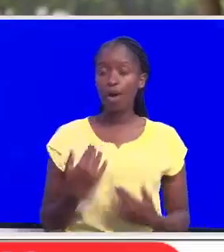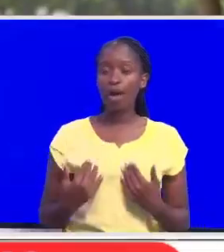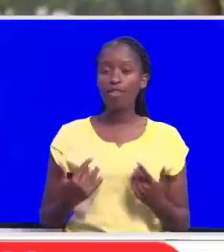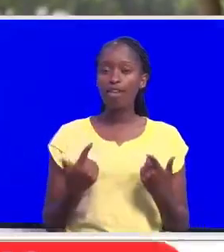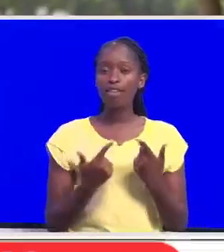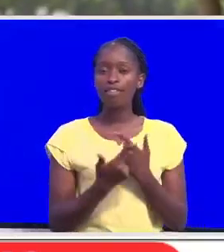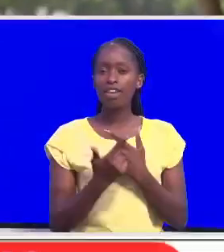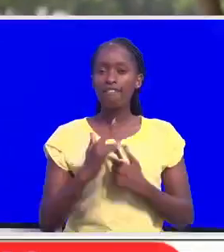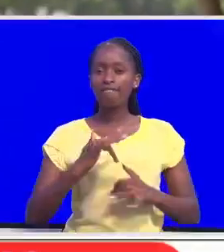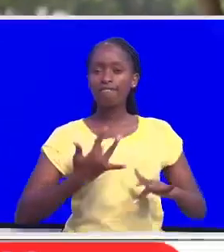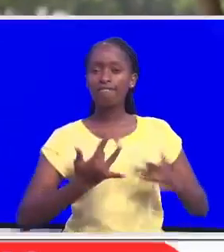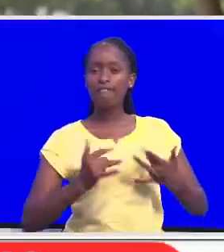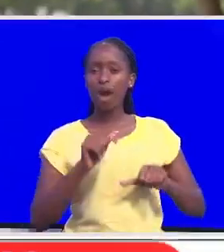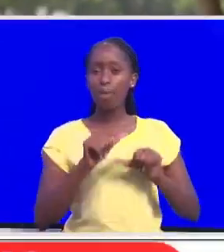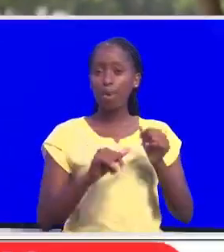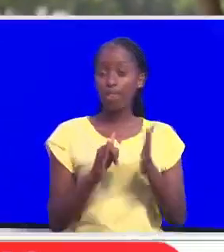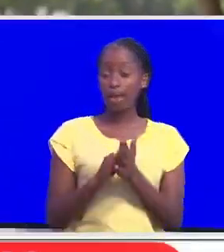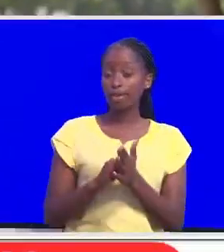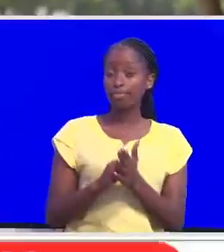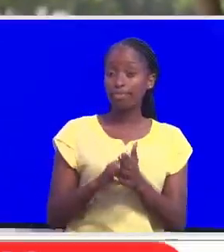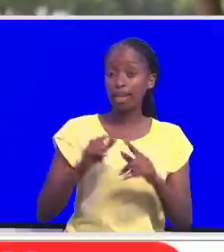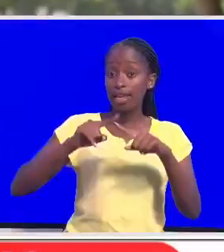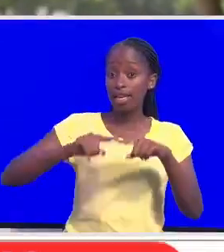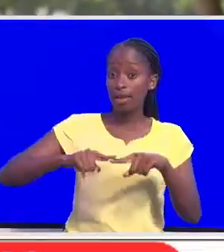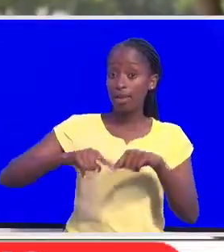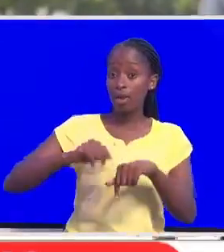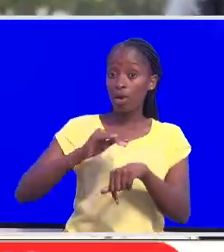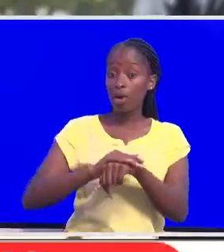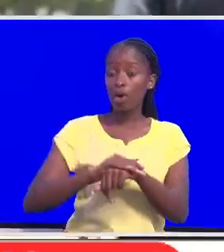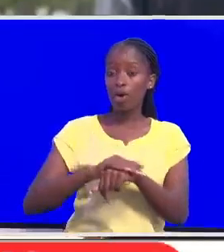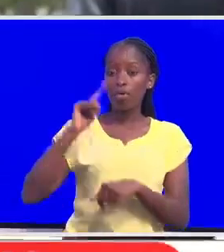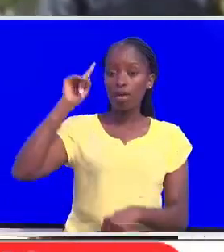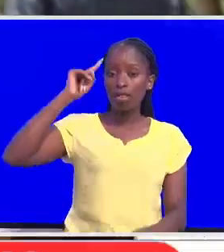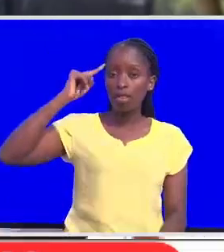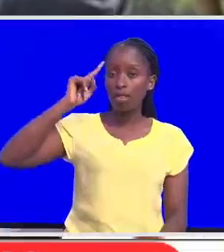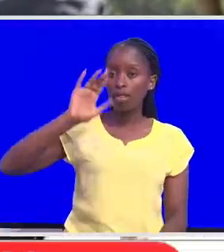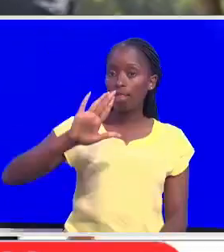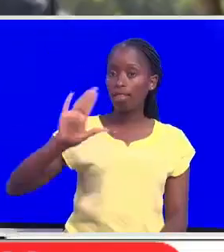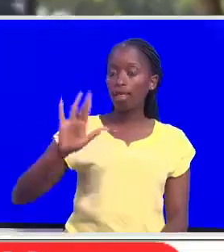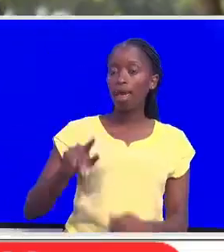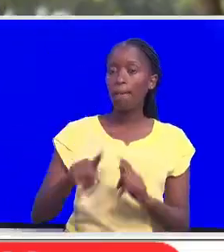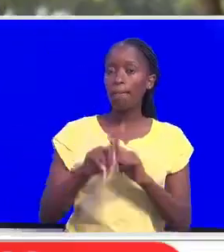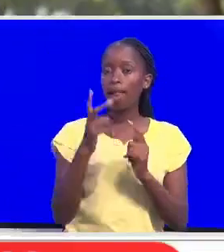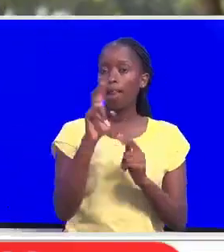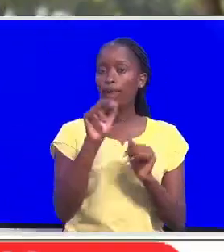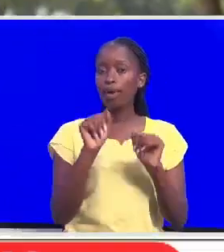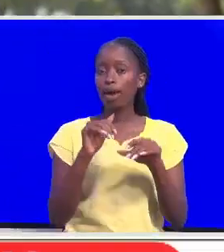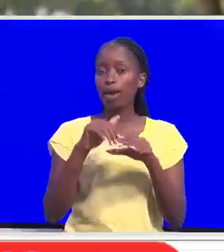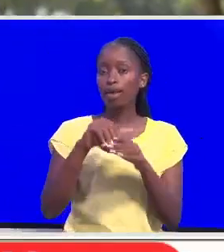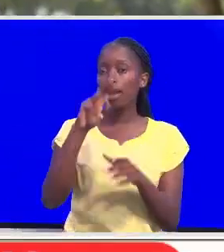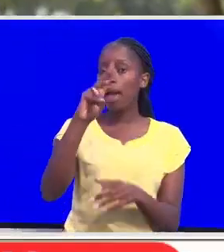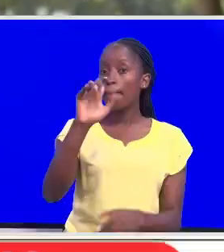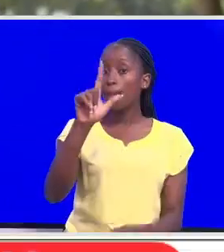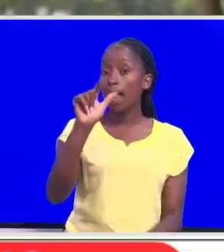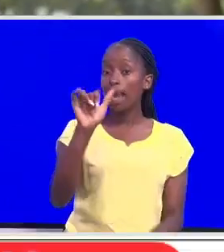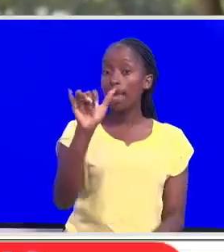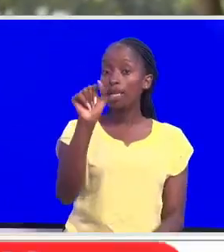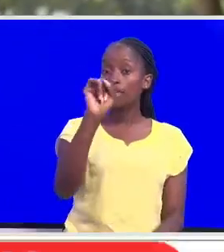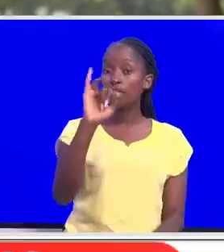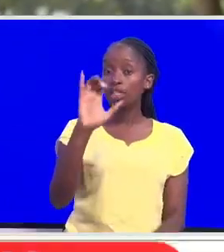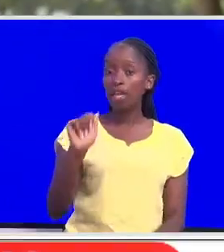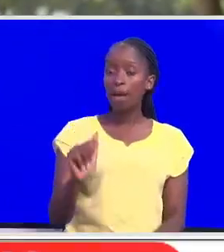views depending on their school of thought. But if you look to Malaysia and Singapore, you'll see that those